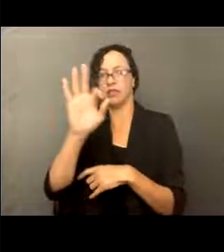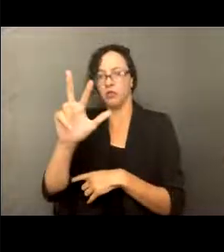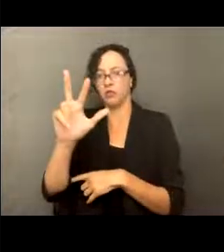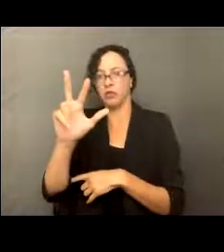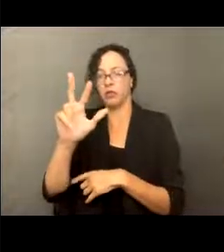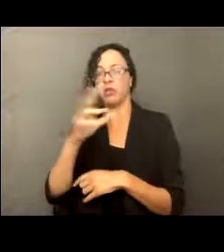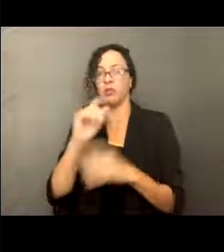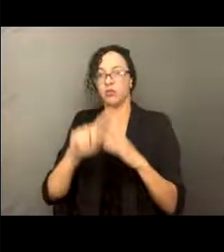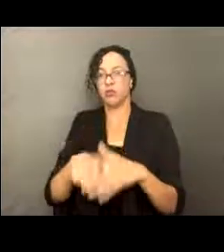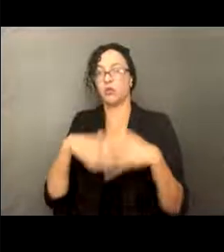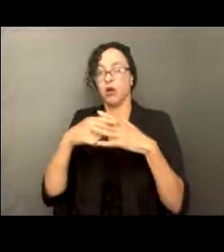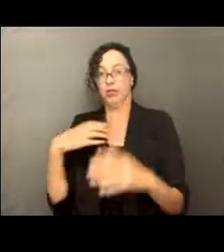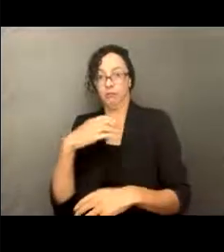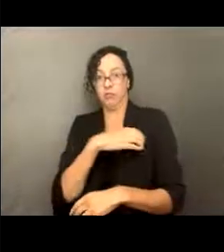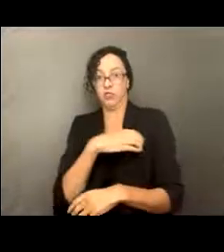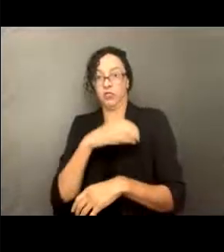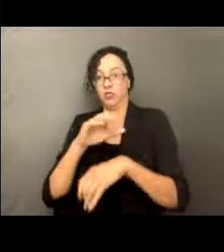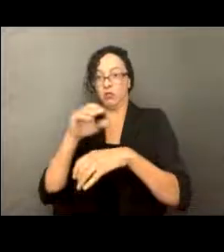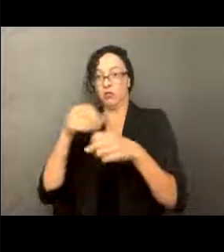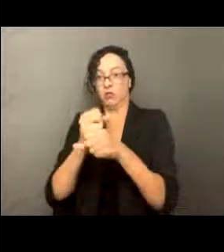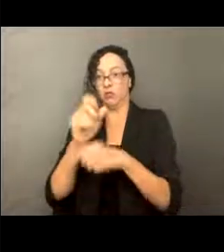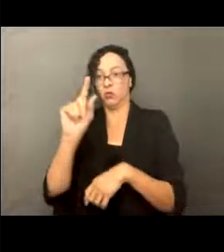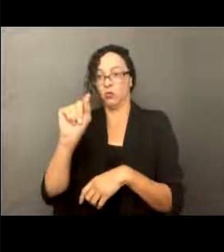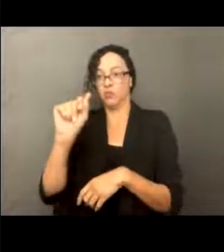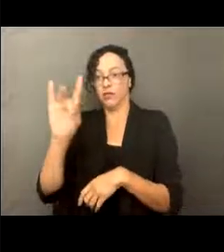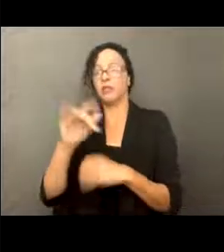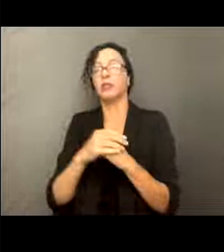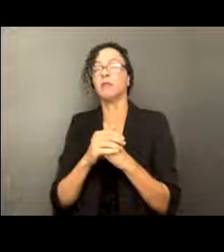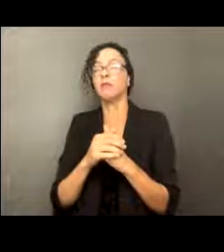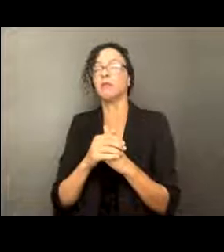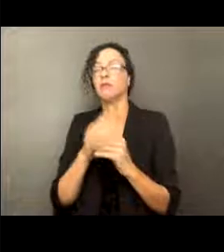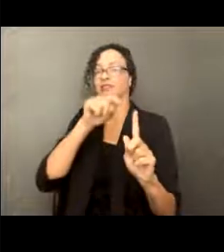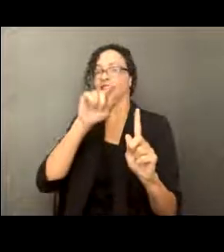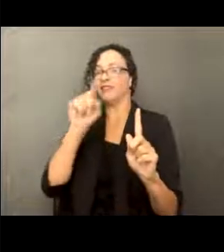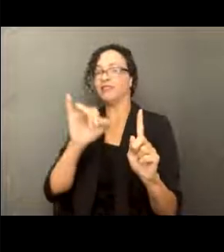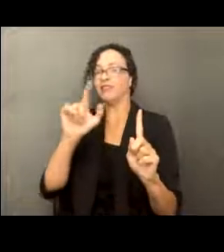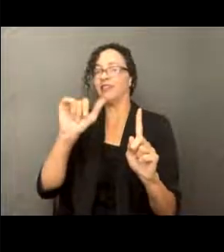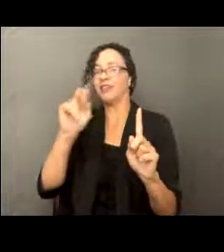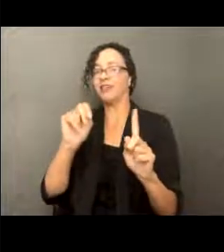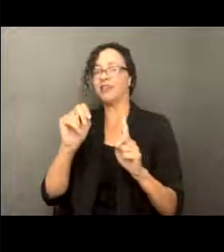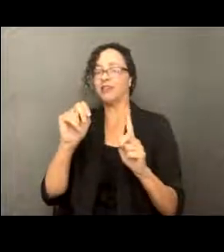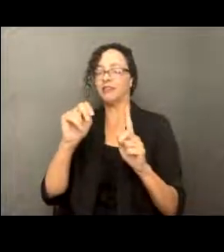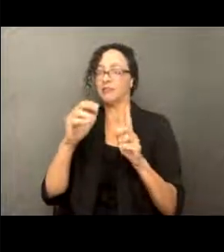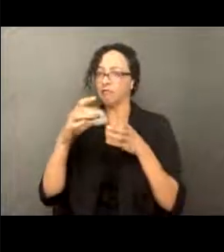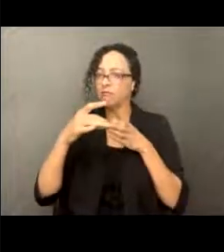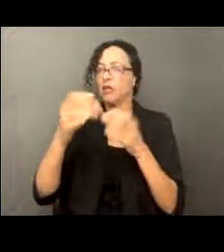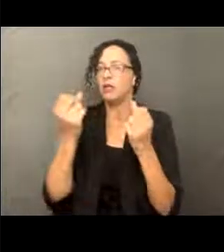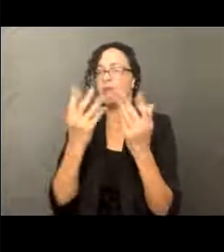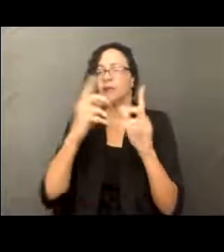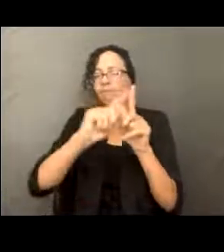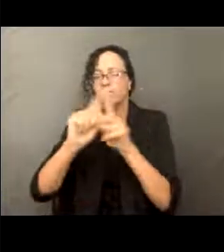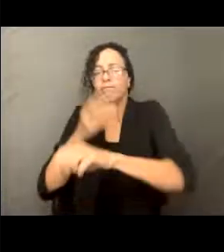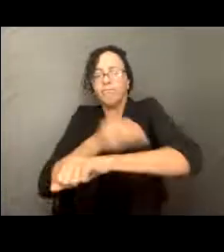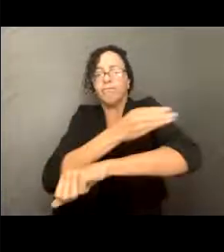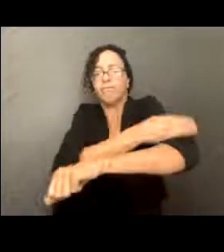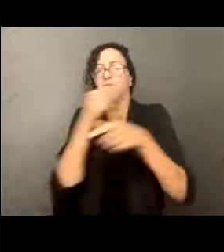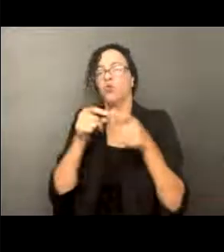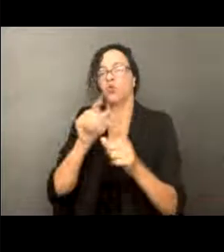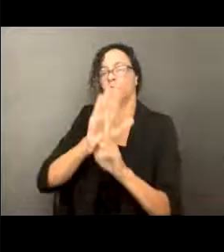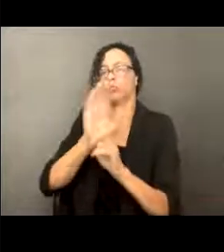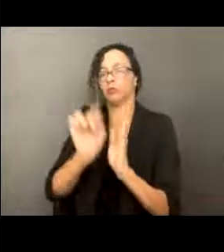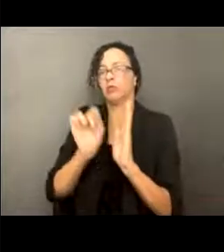2018. She led a number of improvements in our administrative processes during her tenure, which were much needed. But now she's